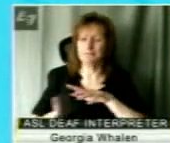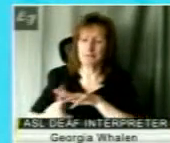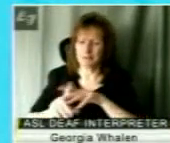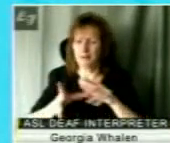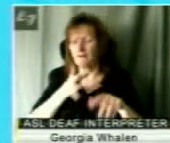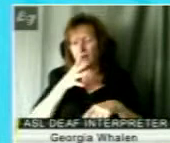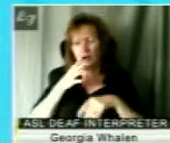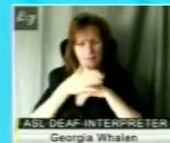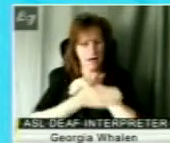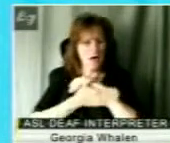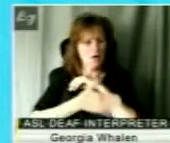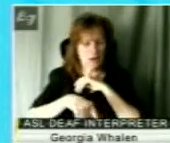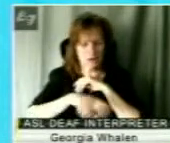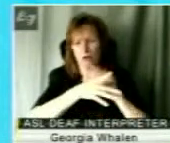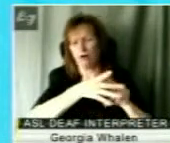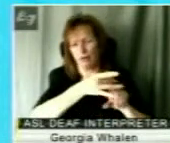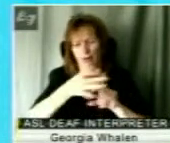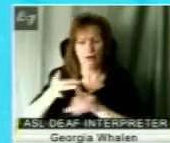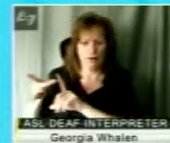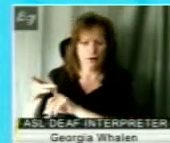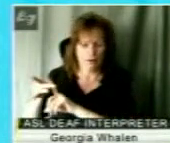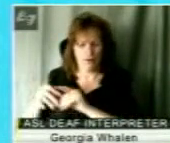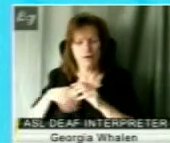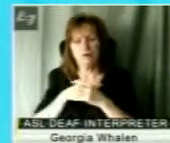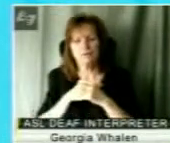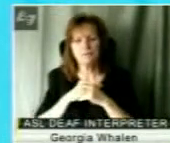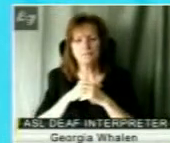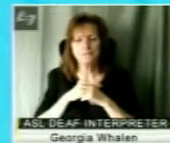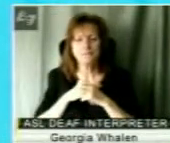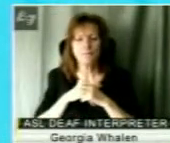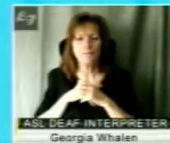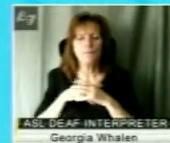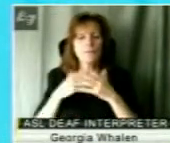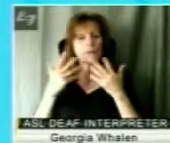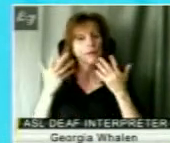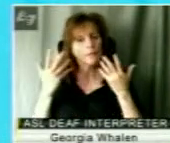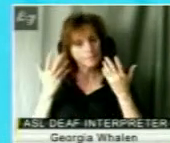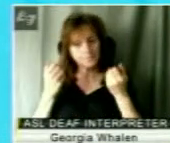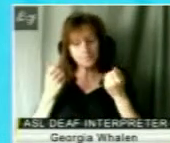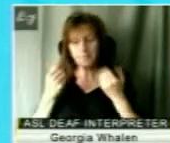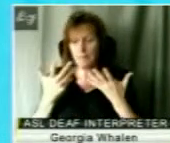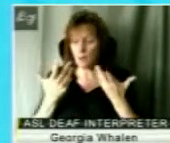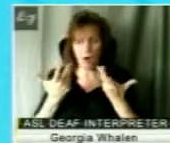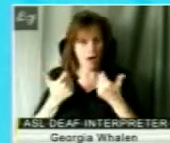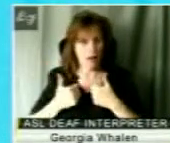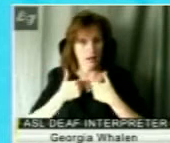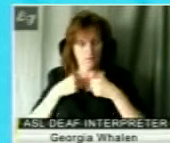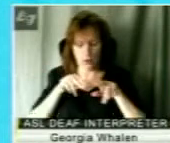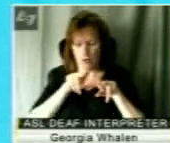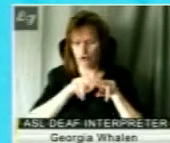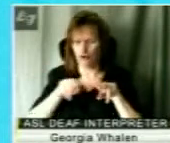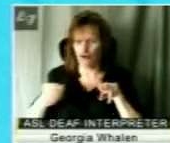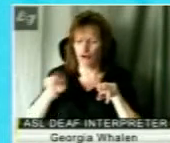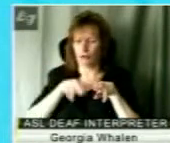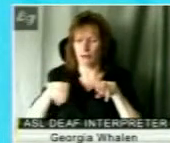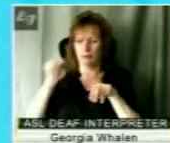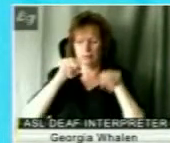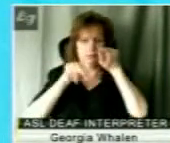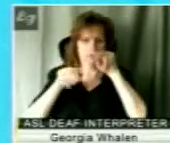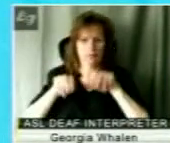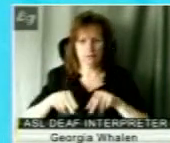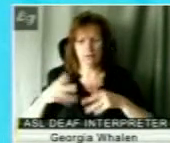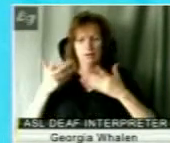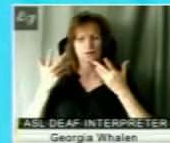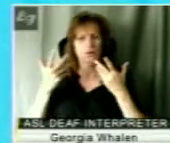Their housing is very tight. It's very, in terms of the number of people who are together. And so they're following through on the plans of what to